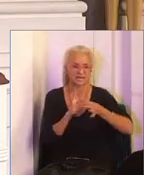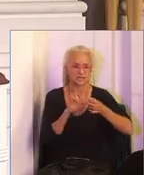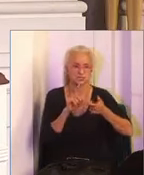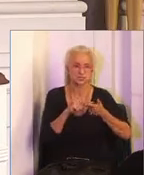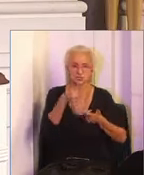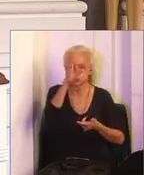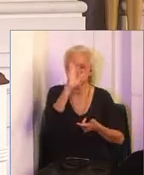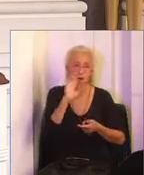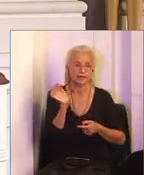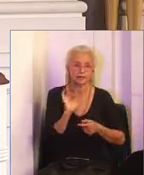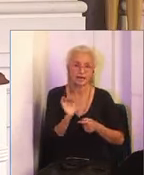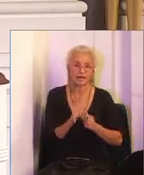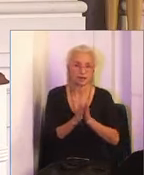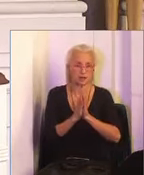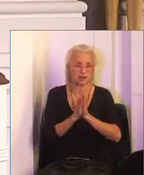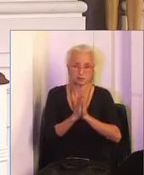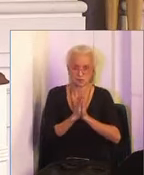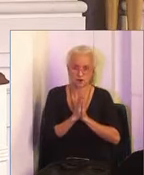like prayer.